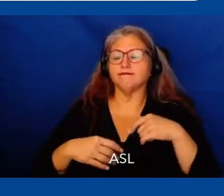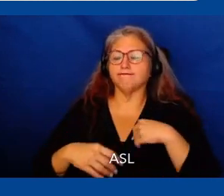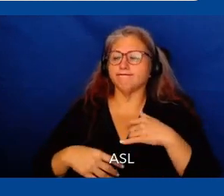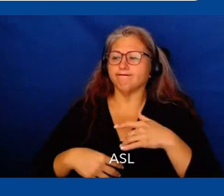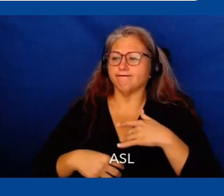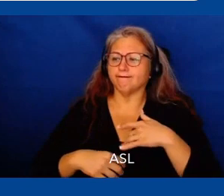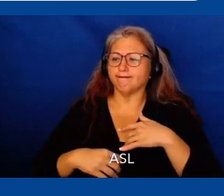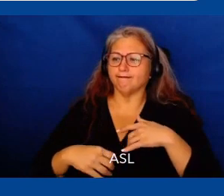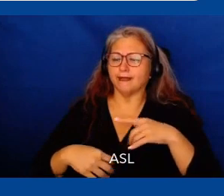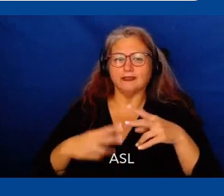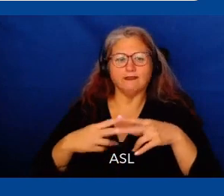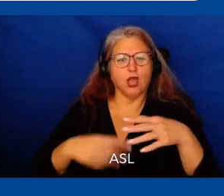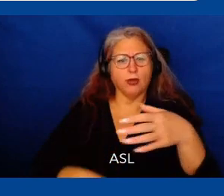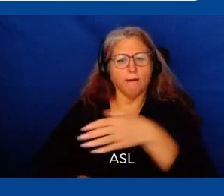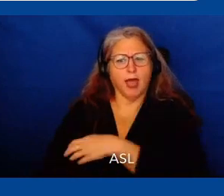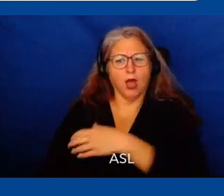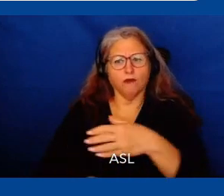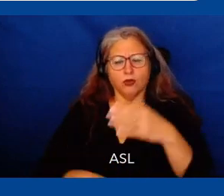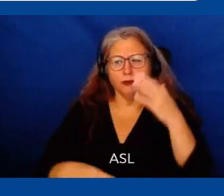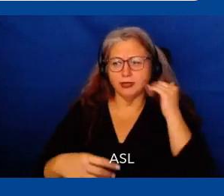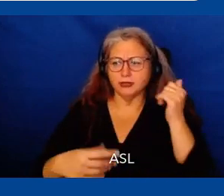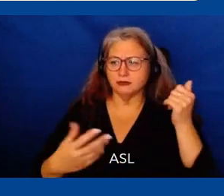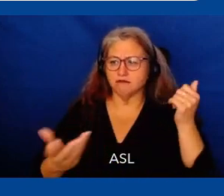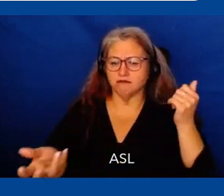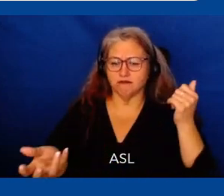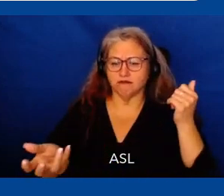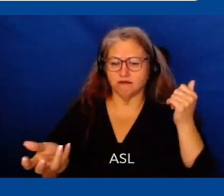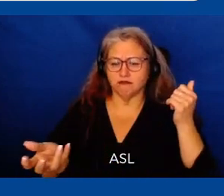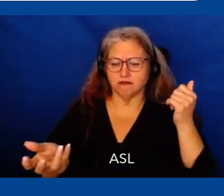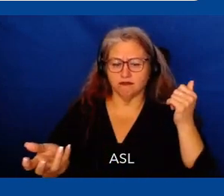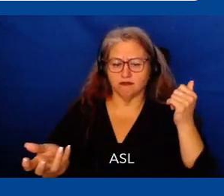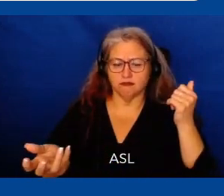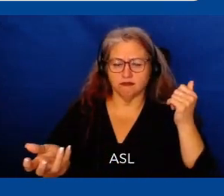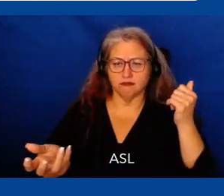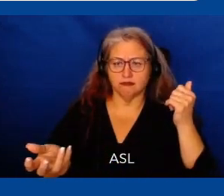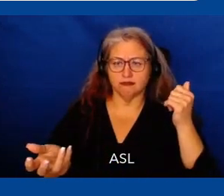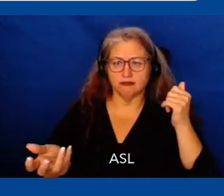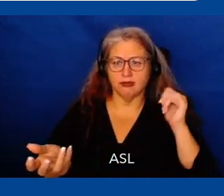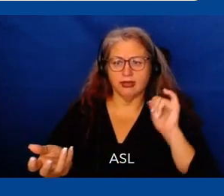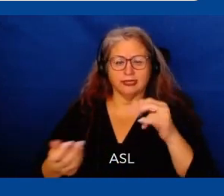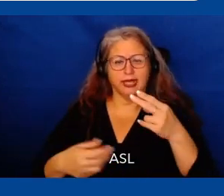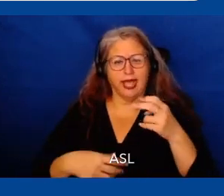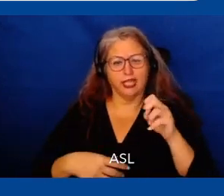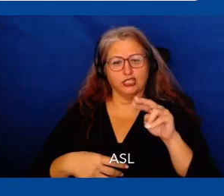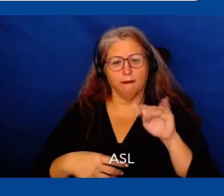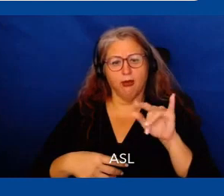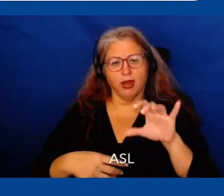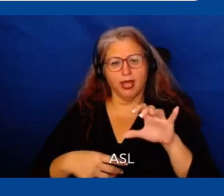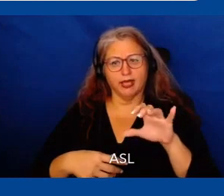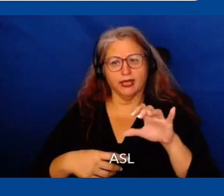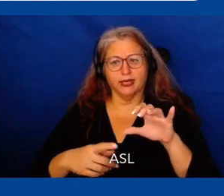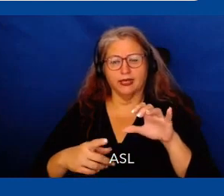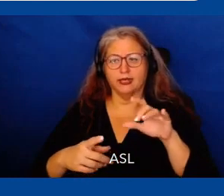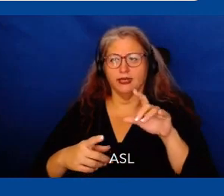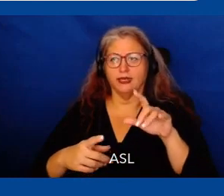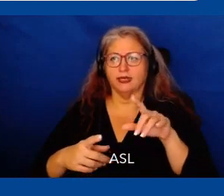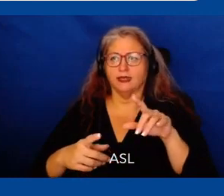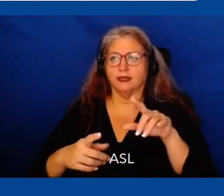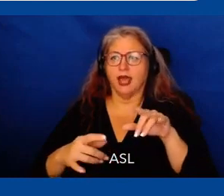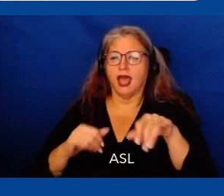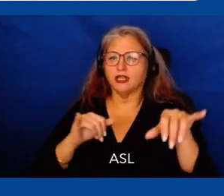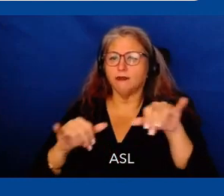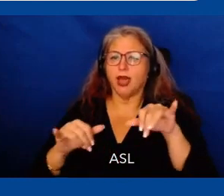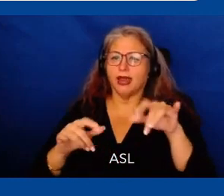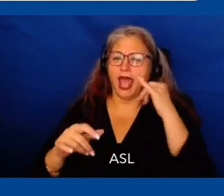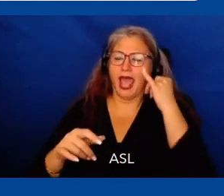was very powerful, because this hegemonic idea of truth is